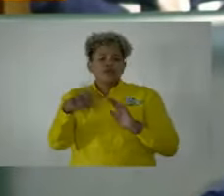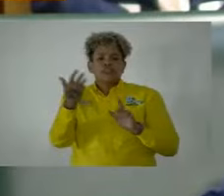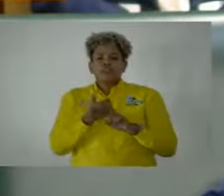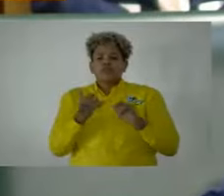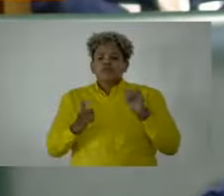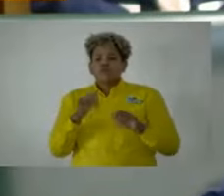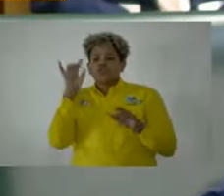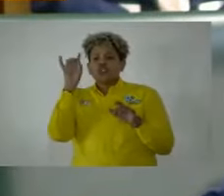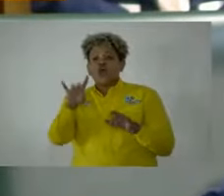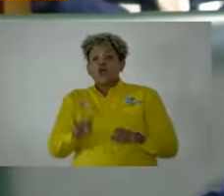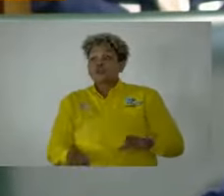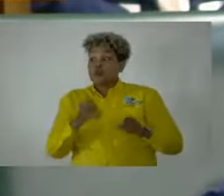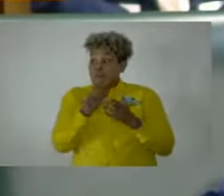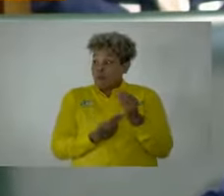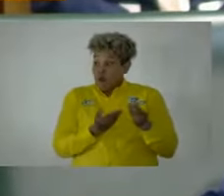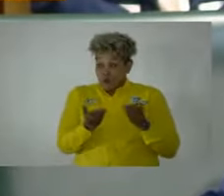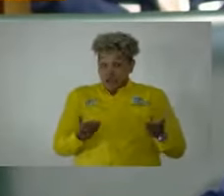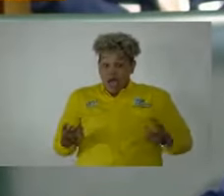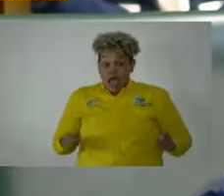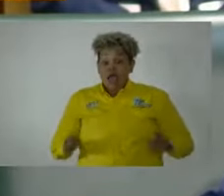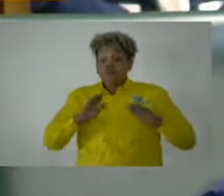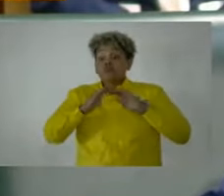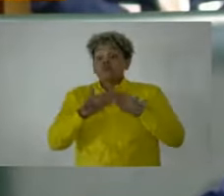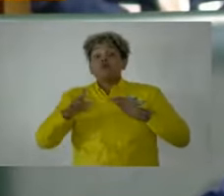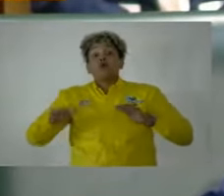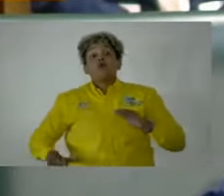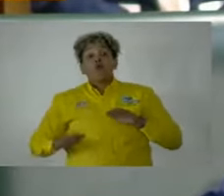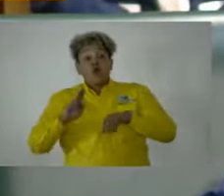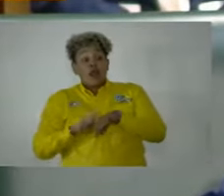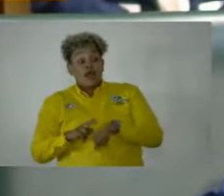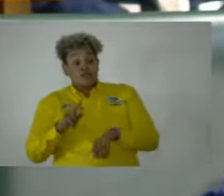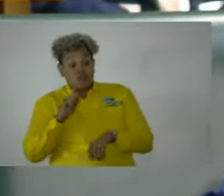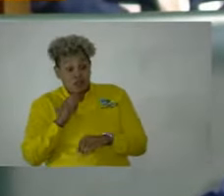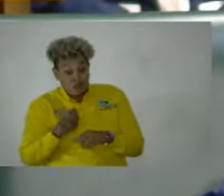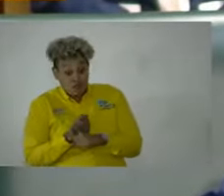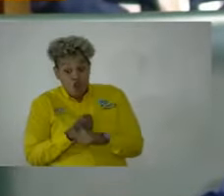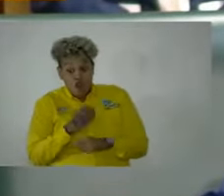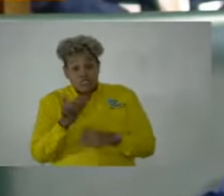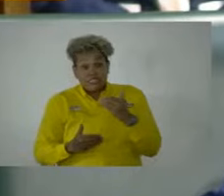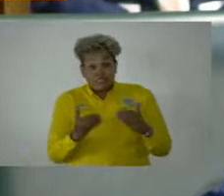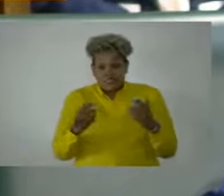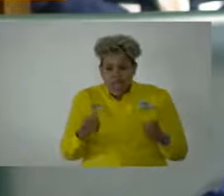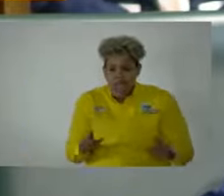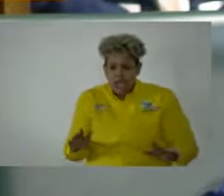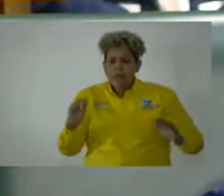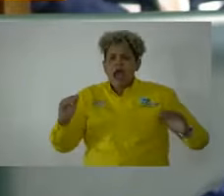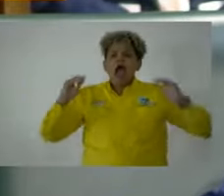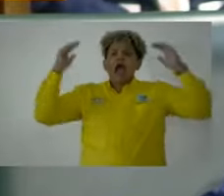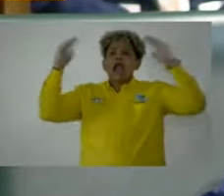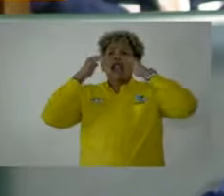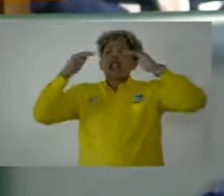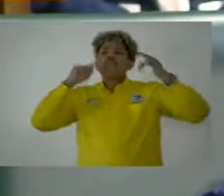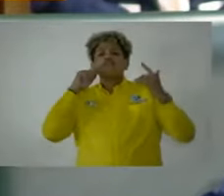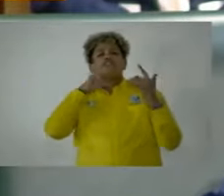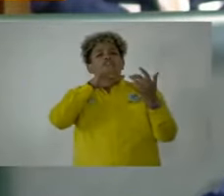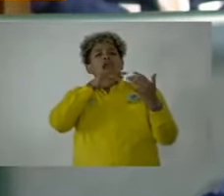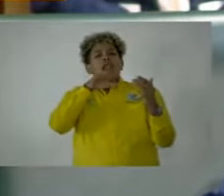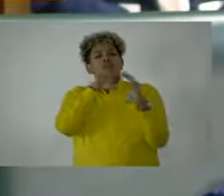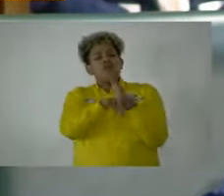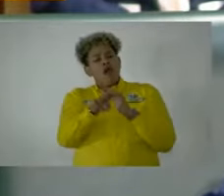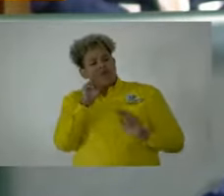which contributes both of those to Jamaica's low national productivity. High levels of violent